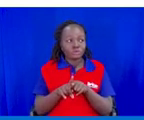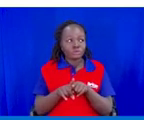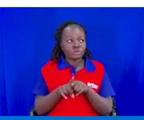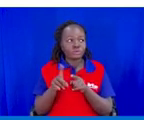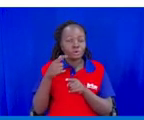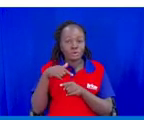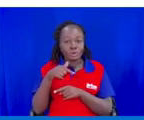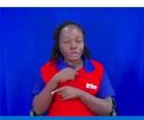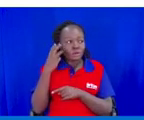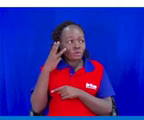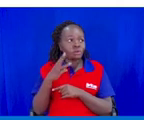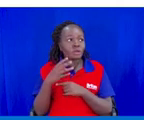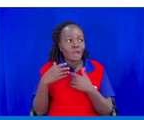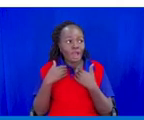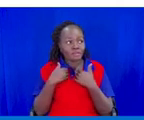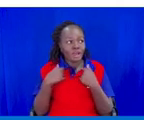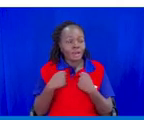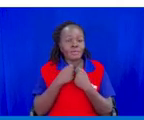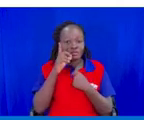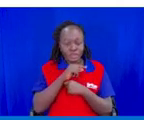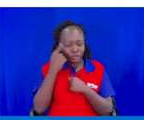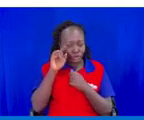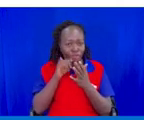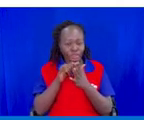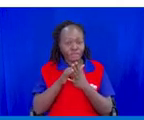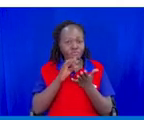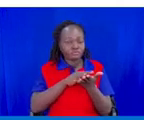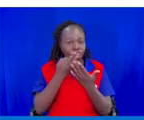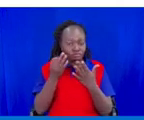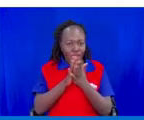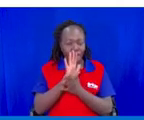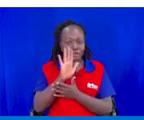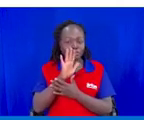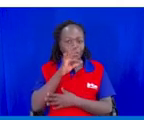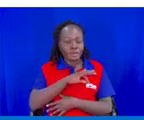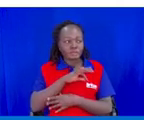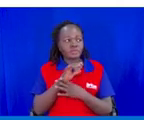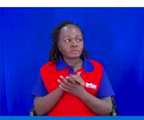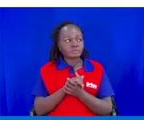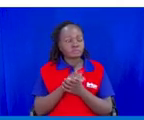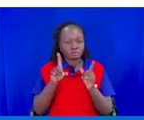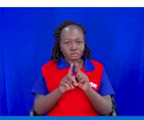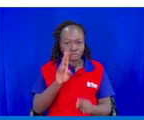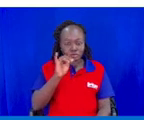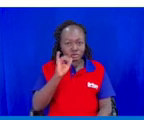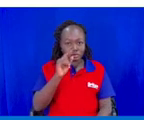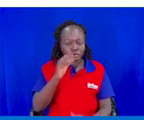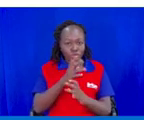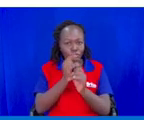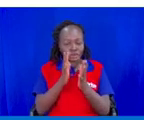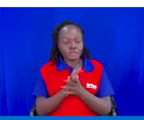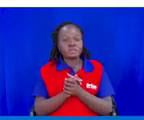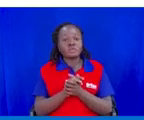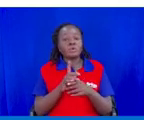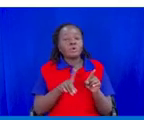going to embark on a suite of property funds, once again for your benefit as unit holders. We also have